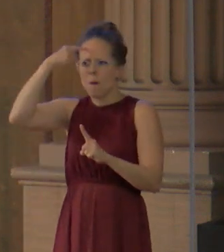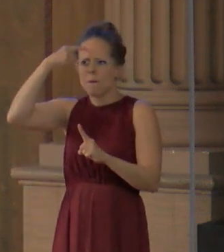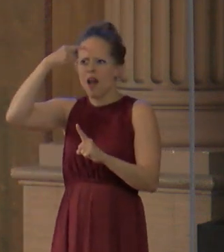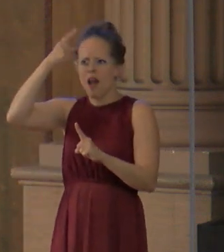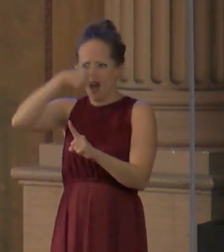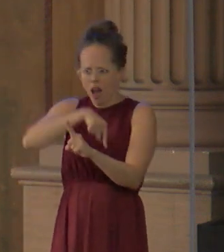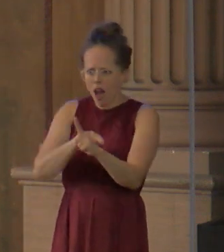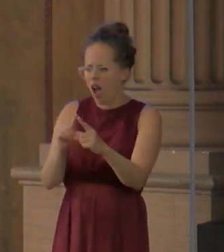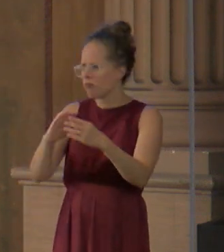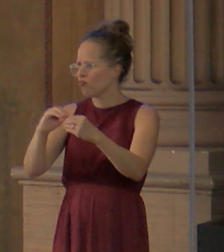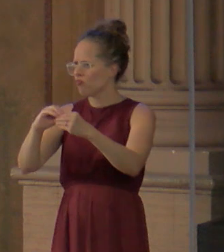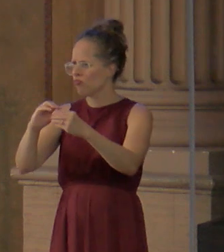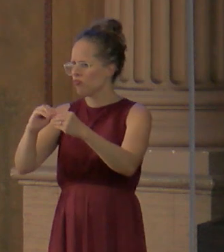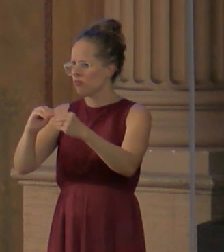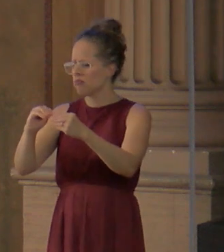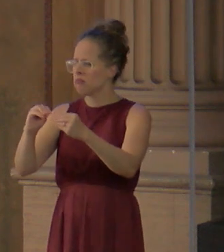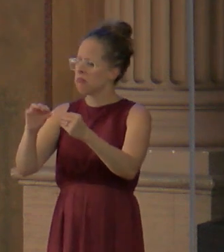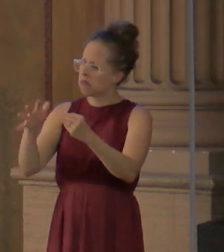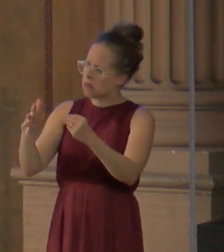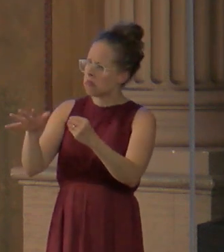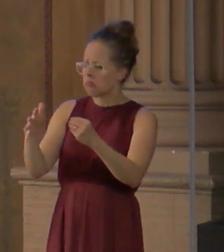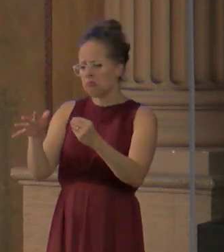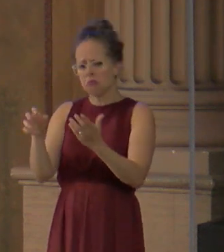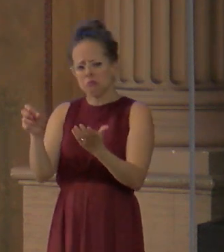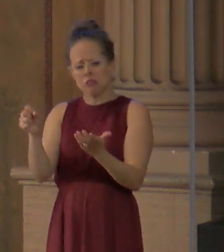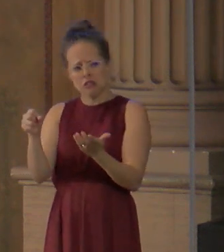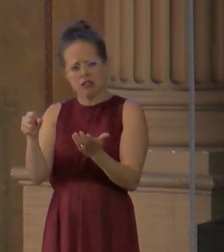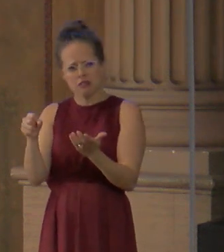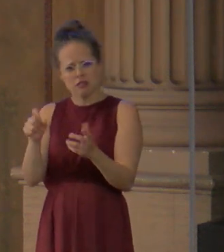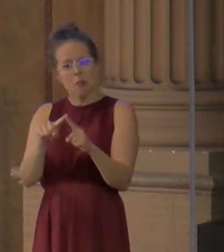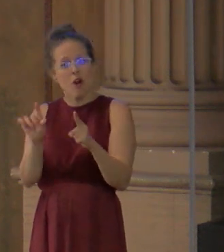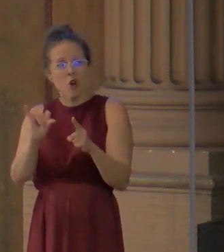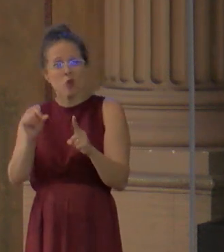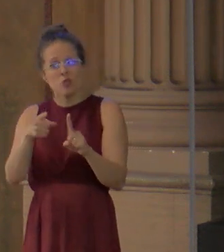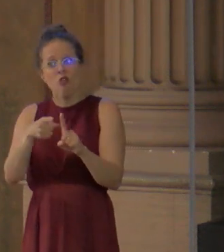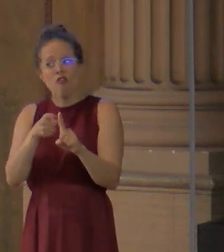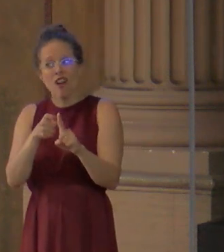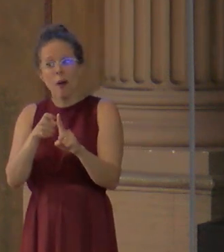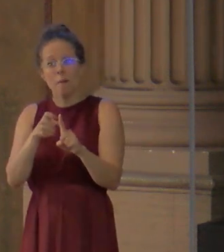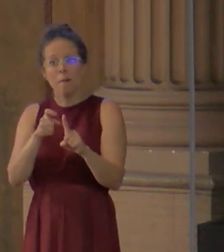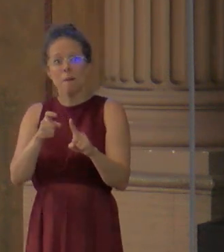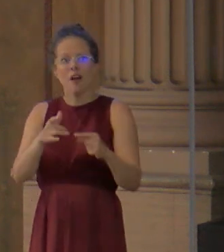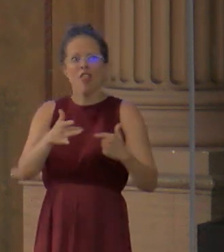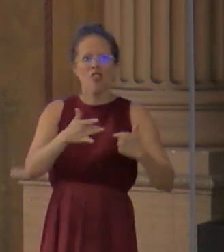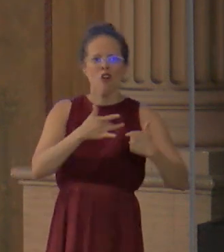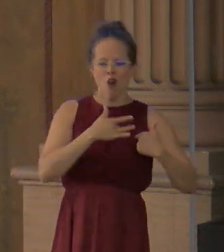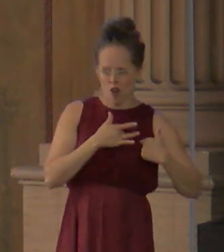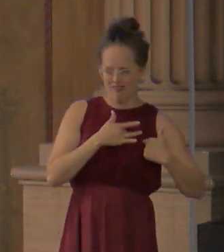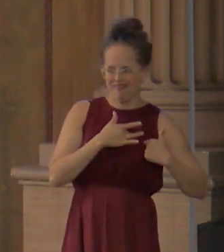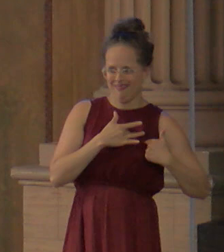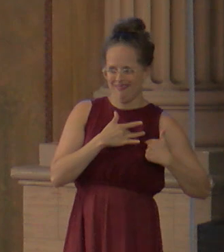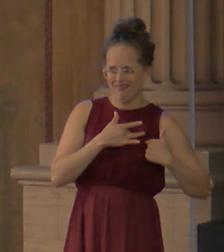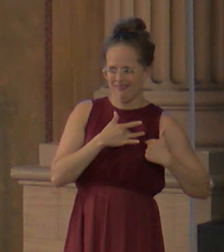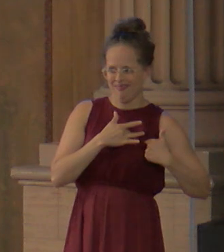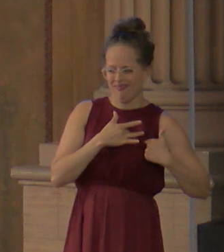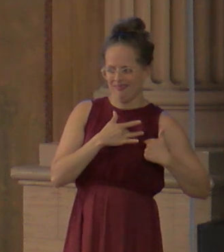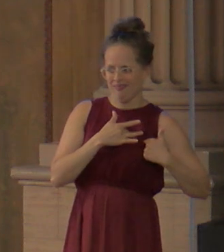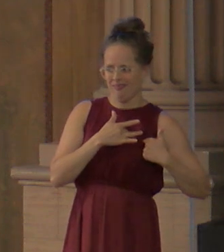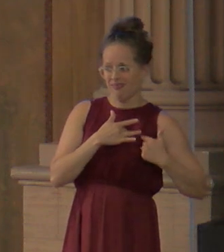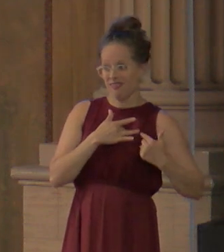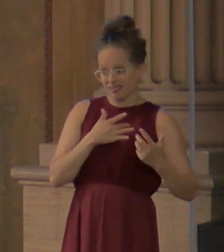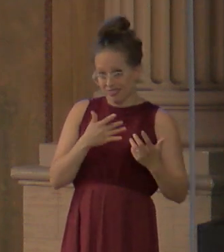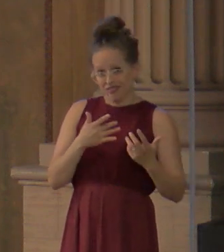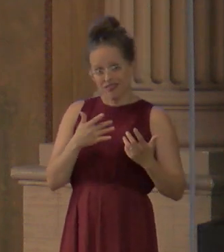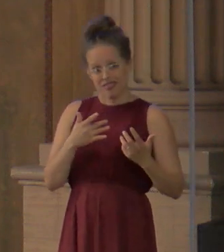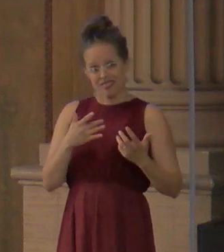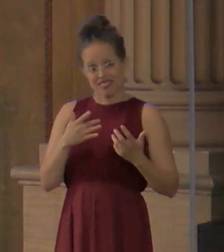some extent, but you understand the Bible teaches that it's also the overflow of our heart. That the health or lack of health in the